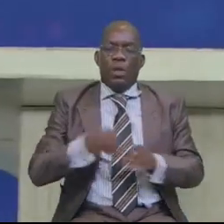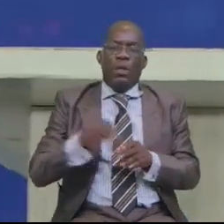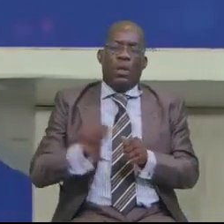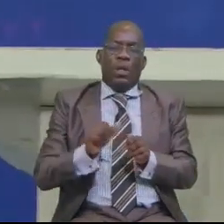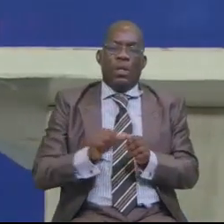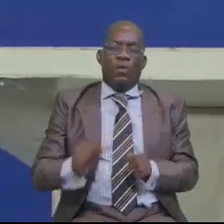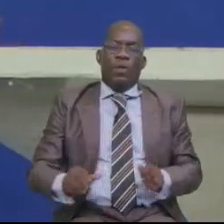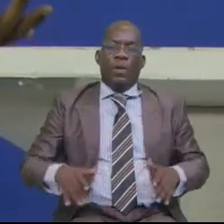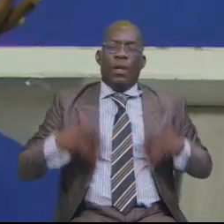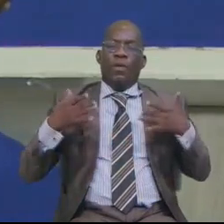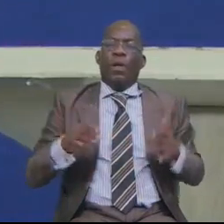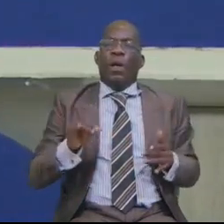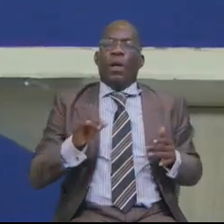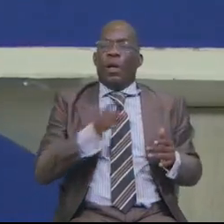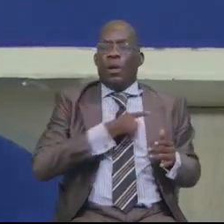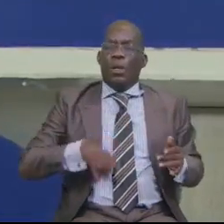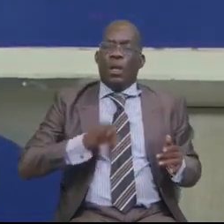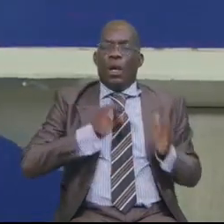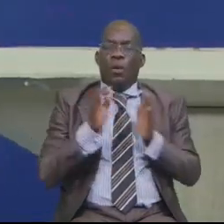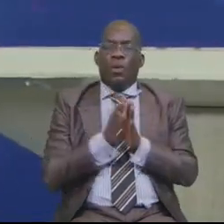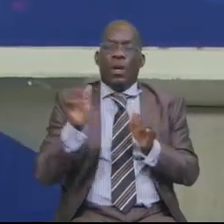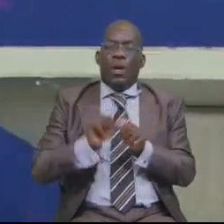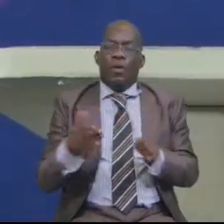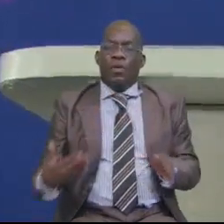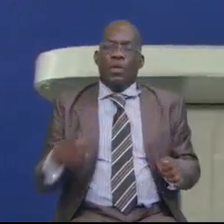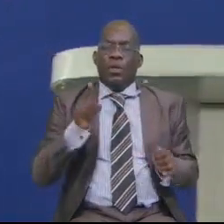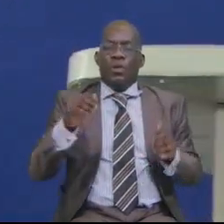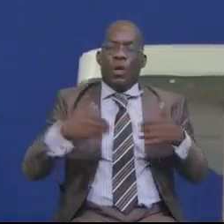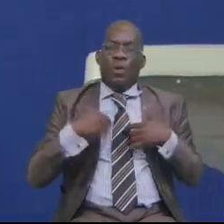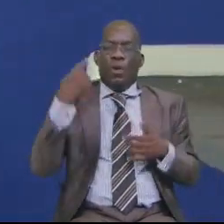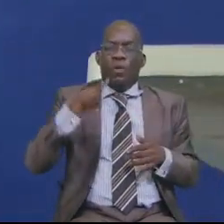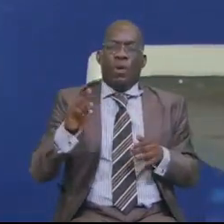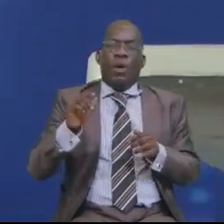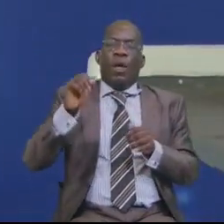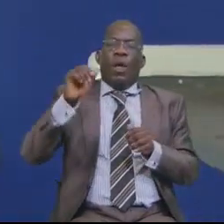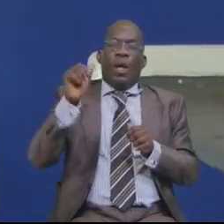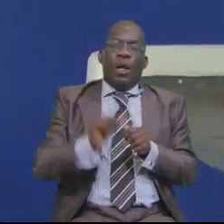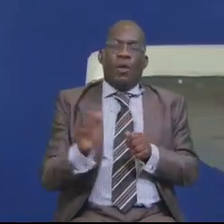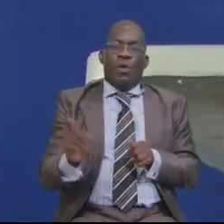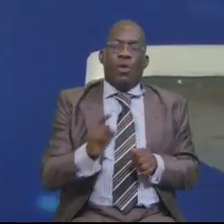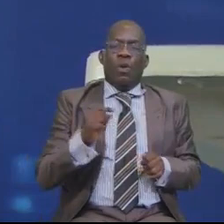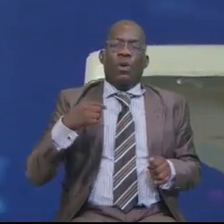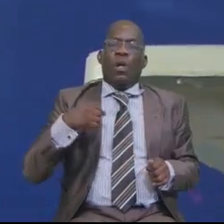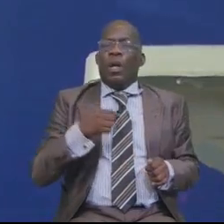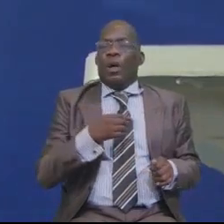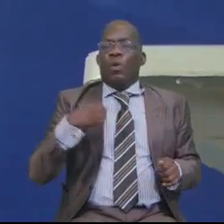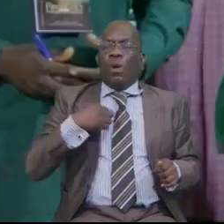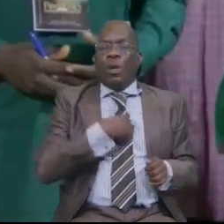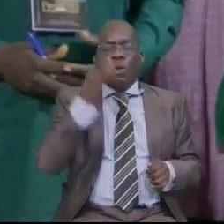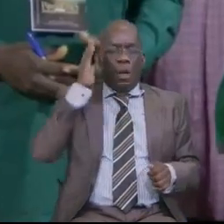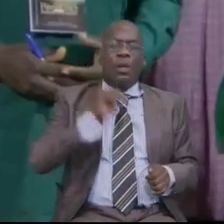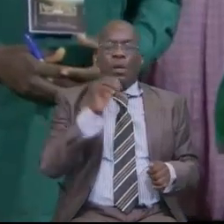you have for everyone, we will not miss anything in Jesus'